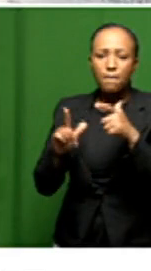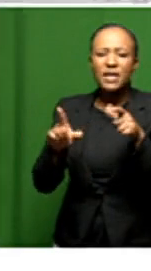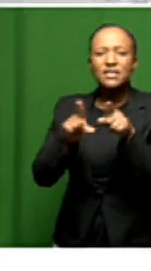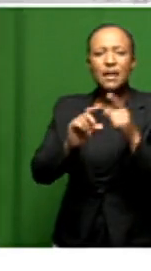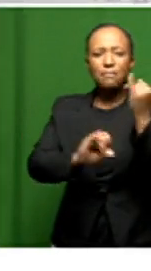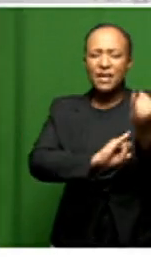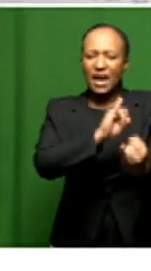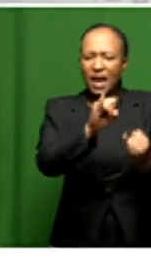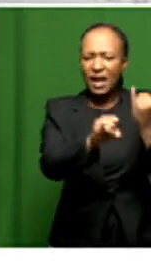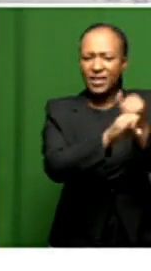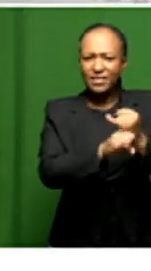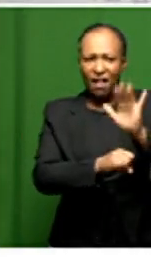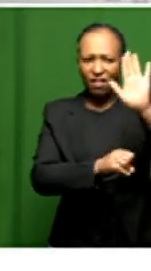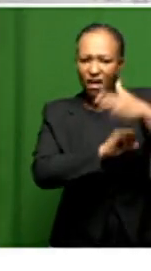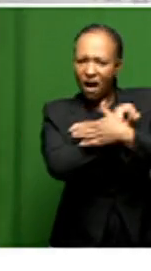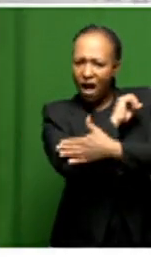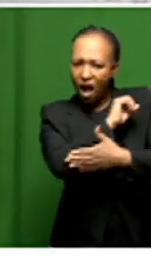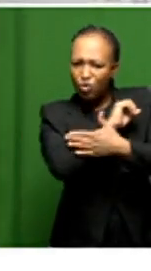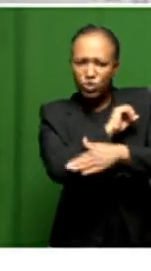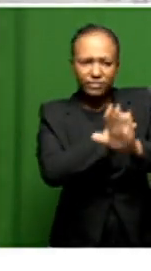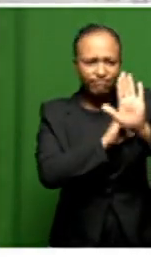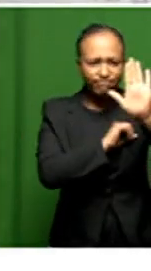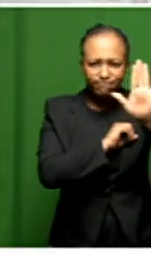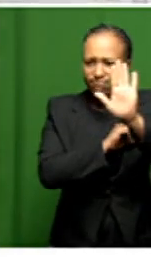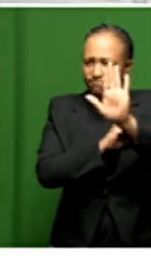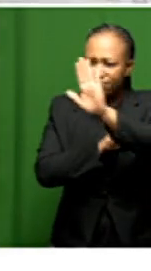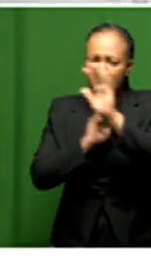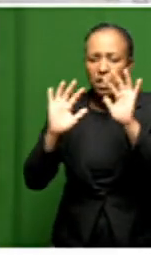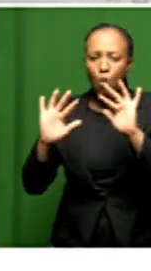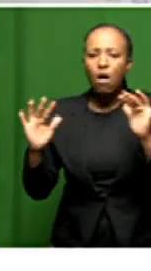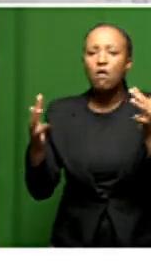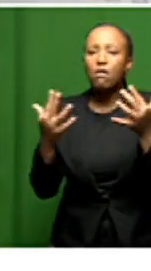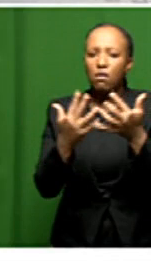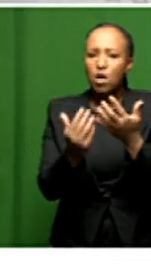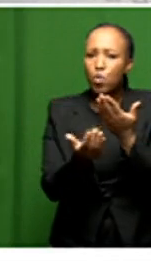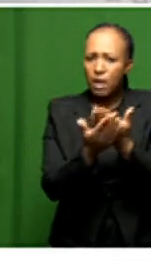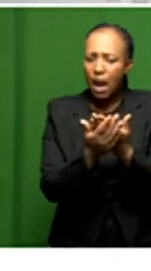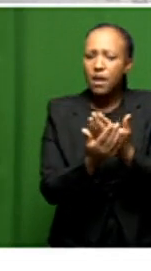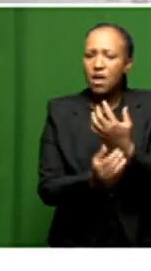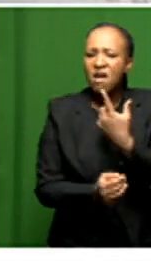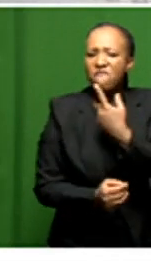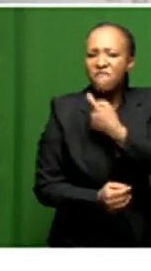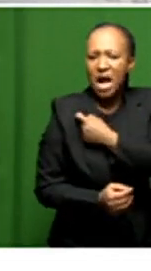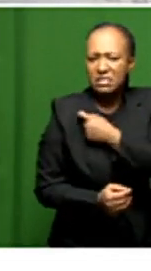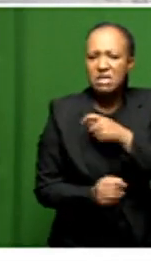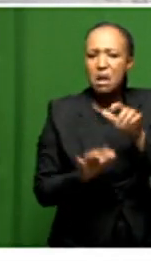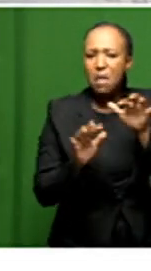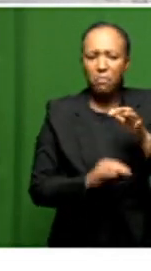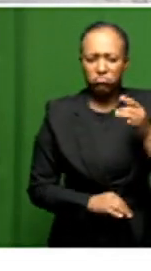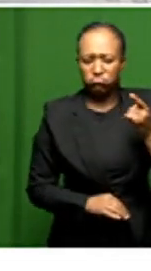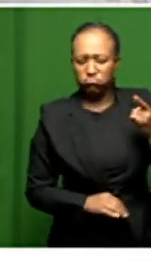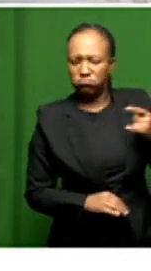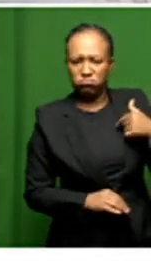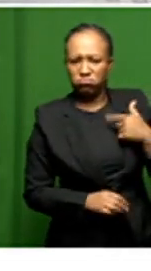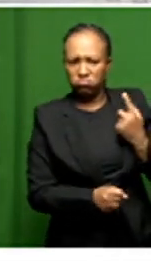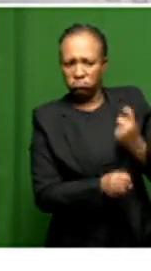internationally that in different parts of the world, you can have vaccine hesitancy of as much as 26%